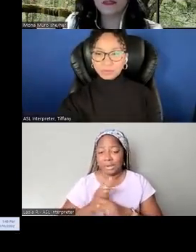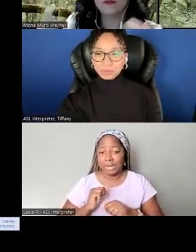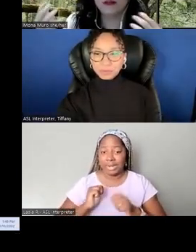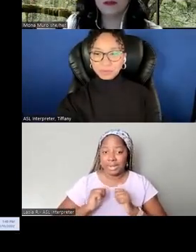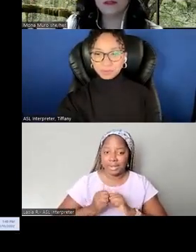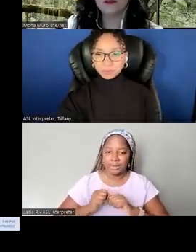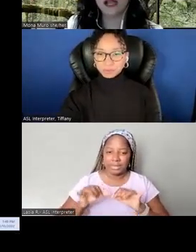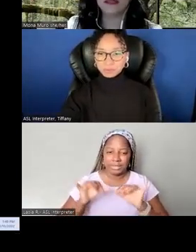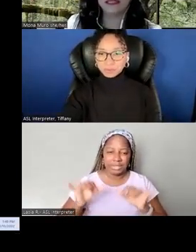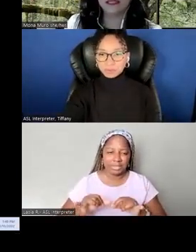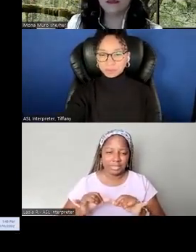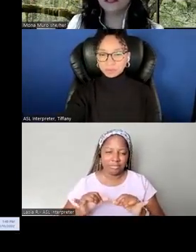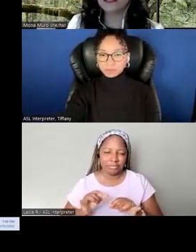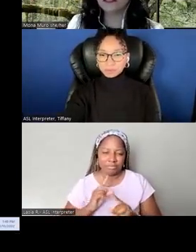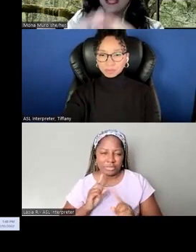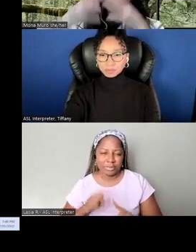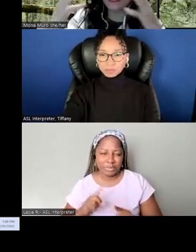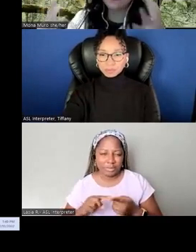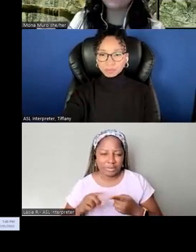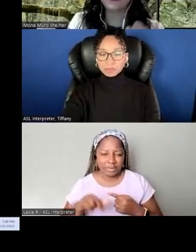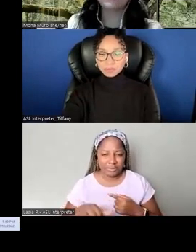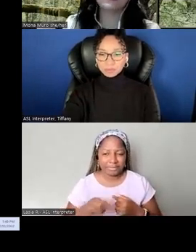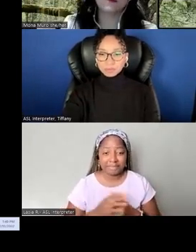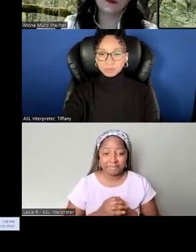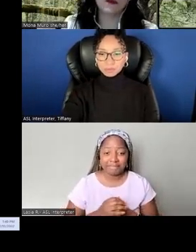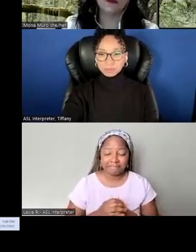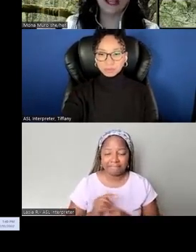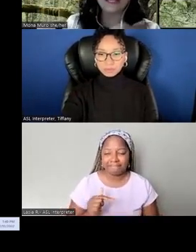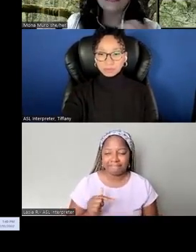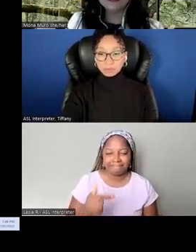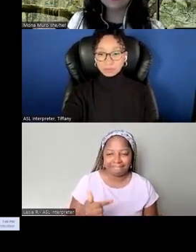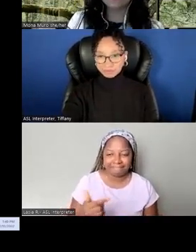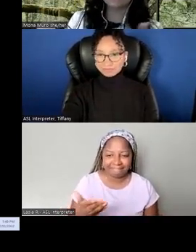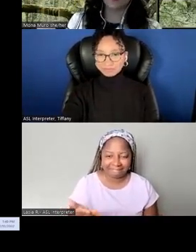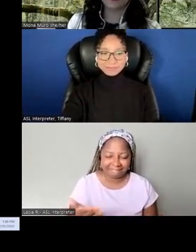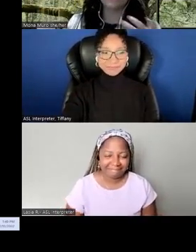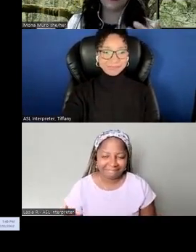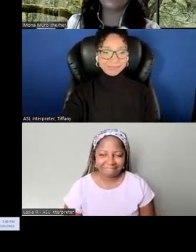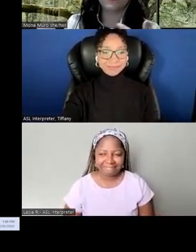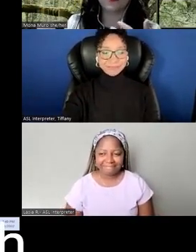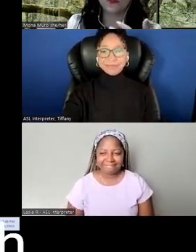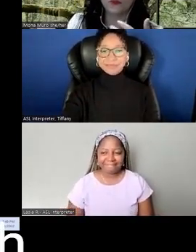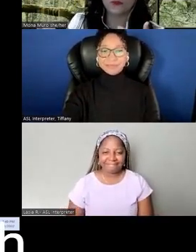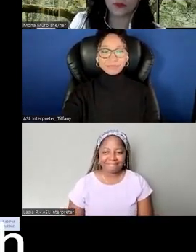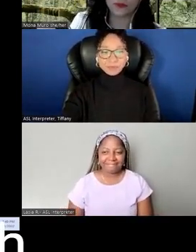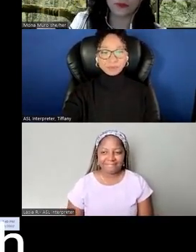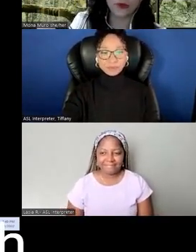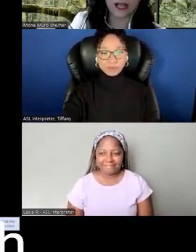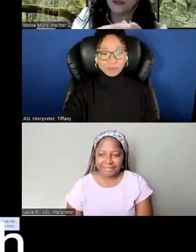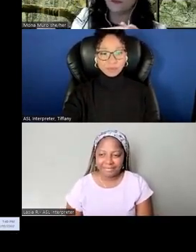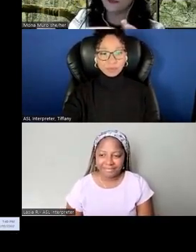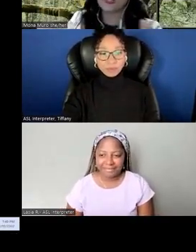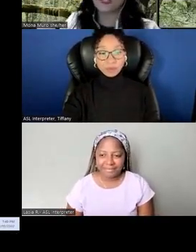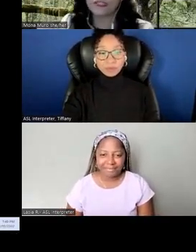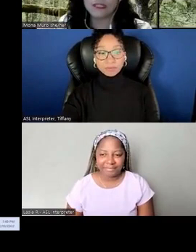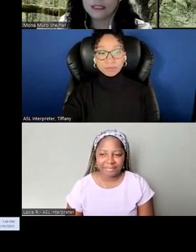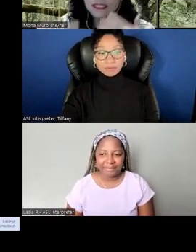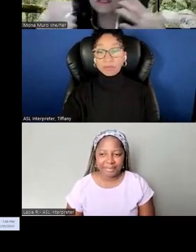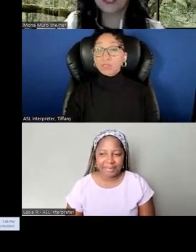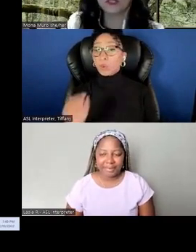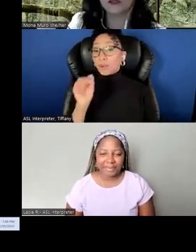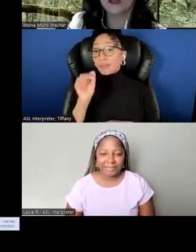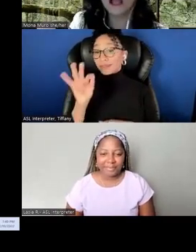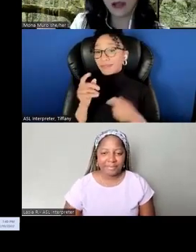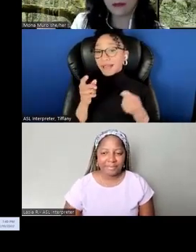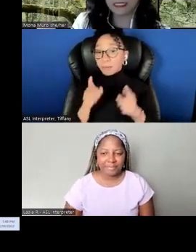systemic element that I want to also highlight here is in cases where we're able to support survivors through fruition to,